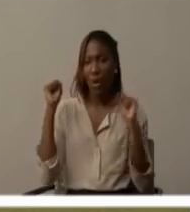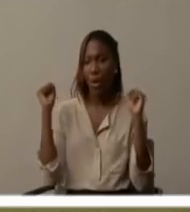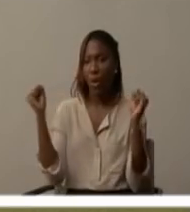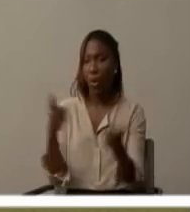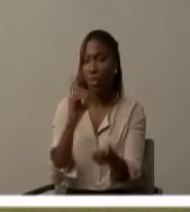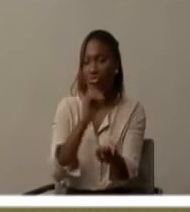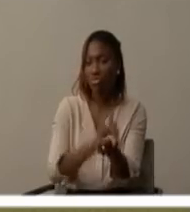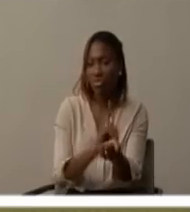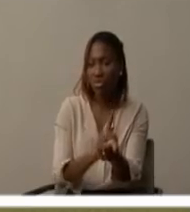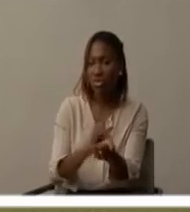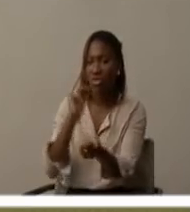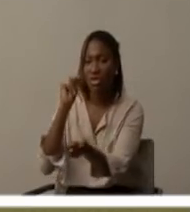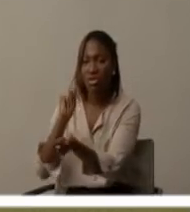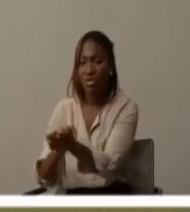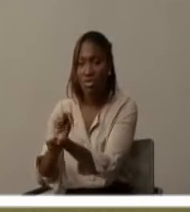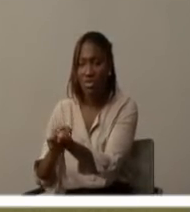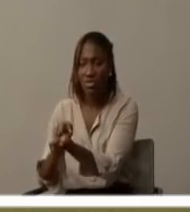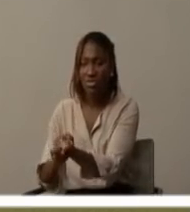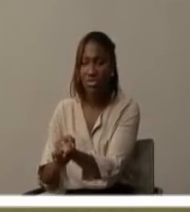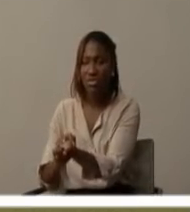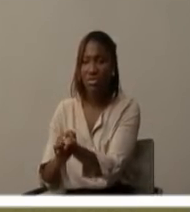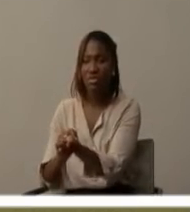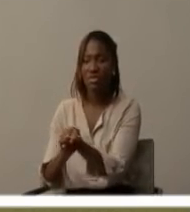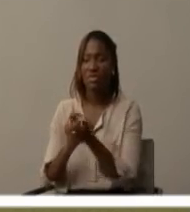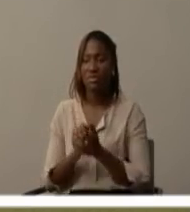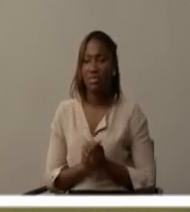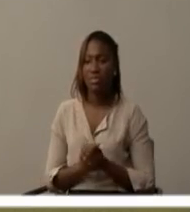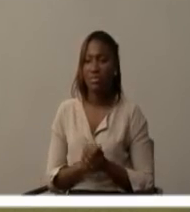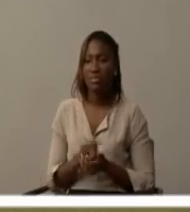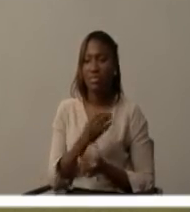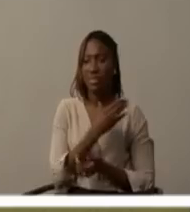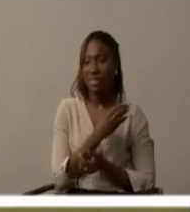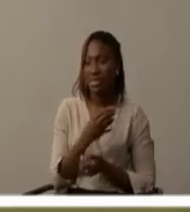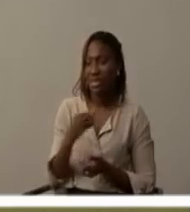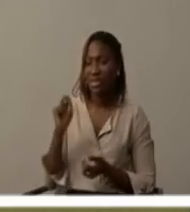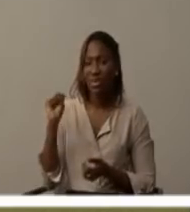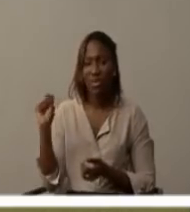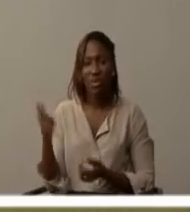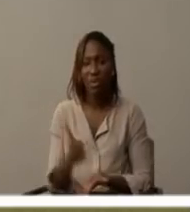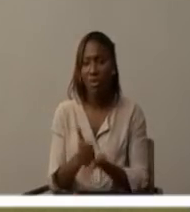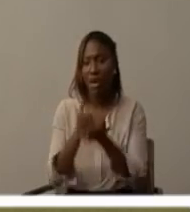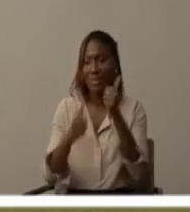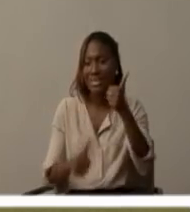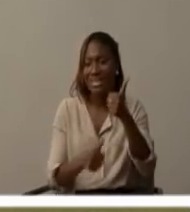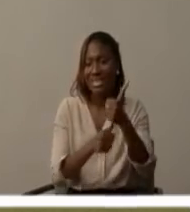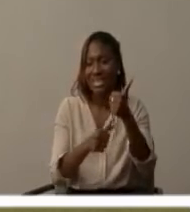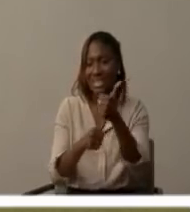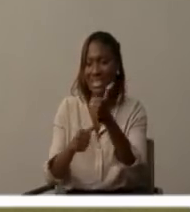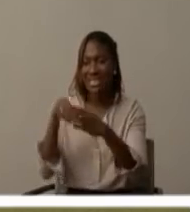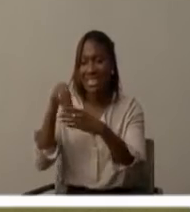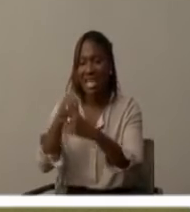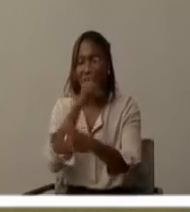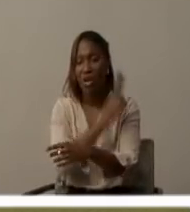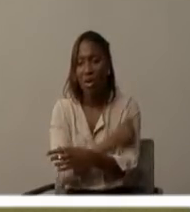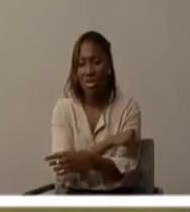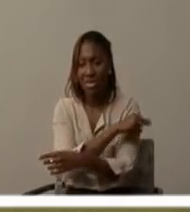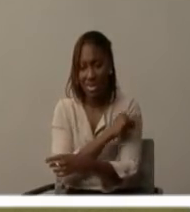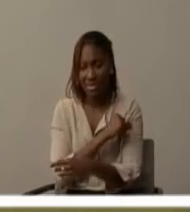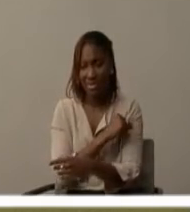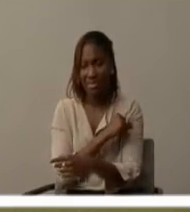workers, the doctors, nurses, attendants, and all those who work in places of